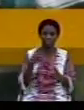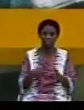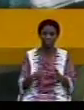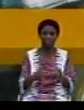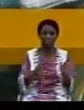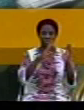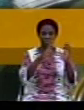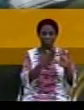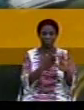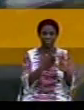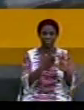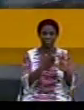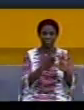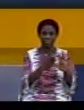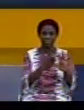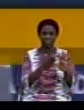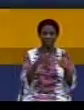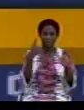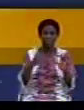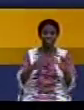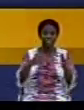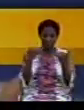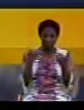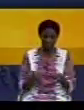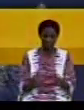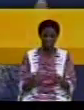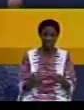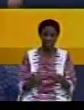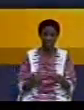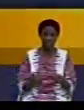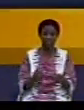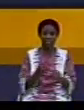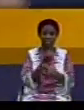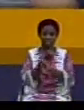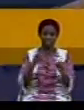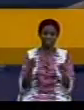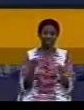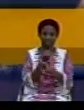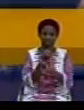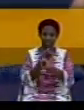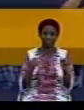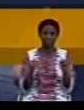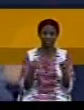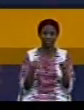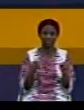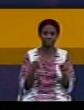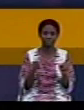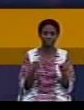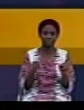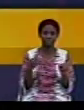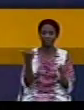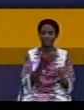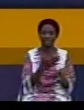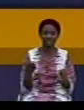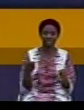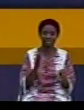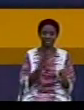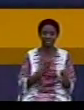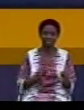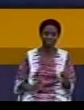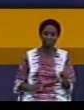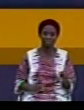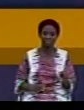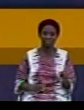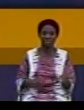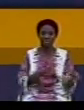salvation. Present salvation. Anything Christ did before is bringing it to the present